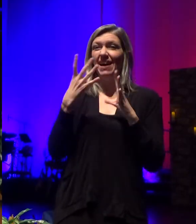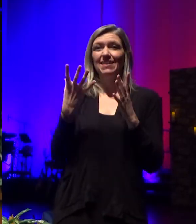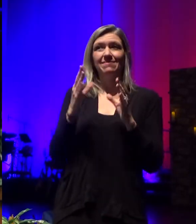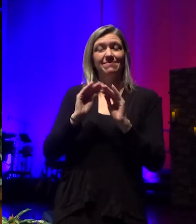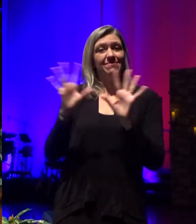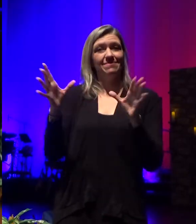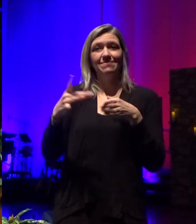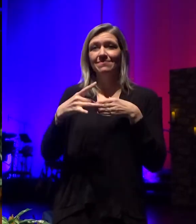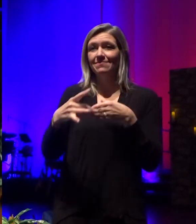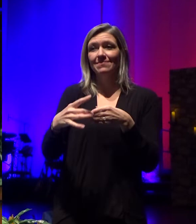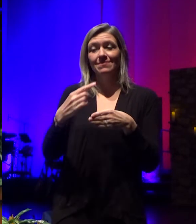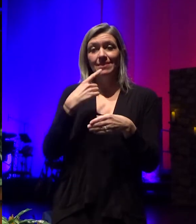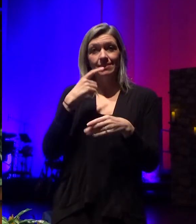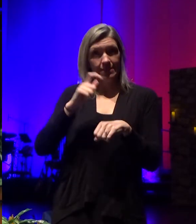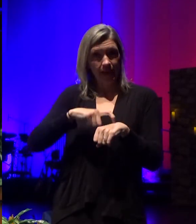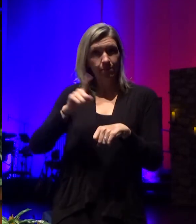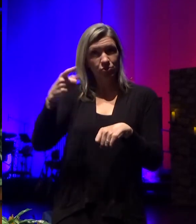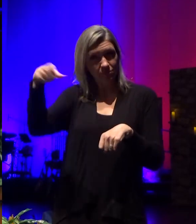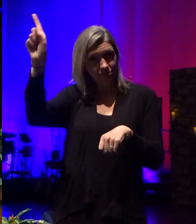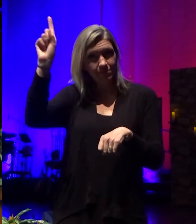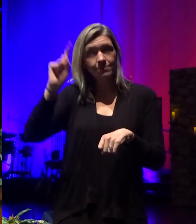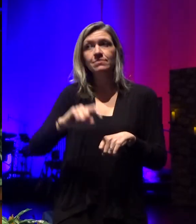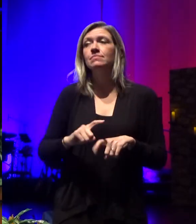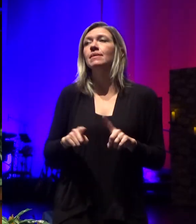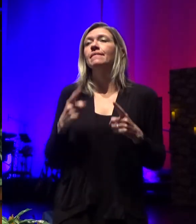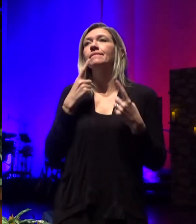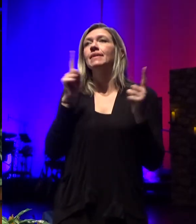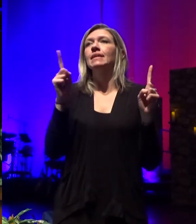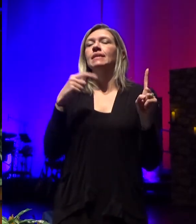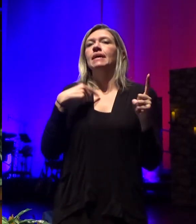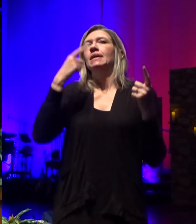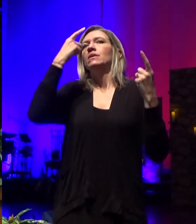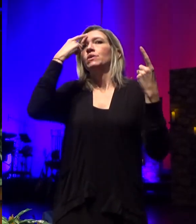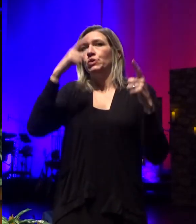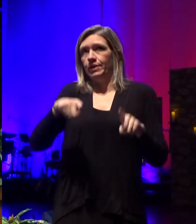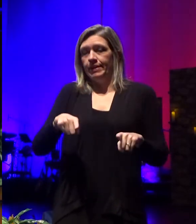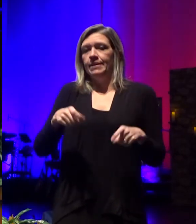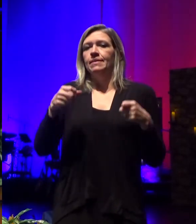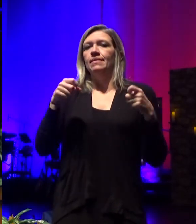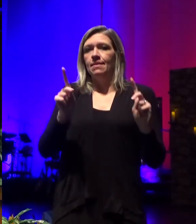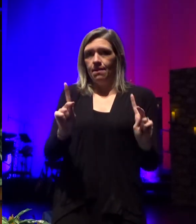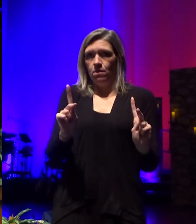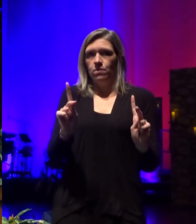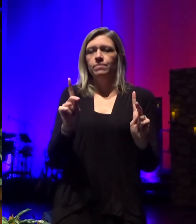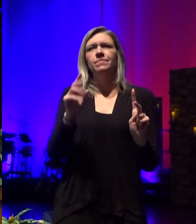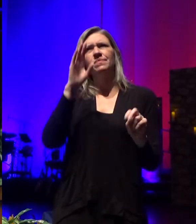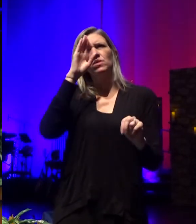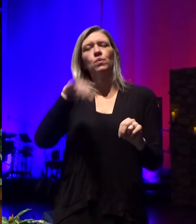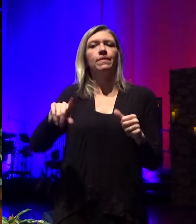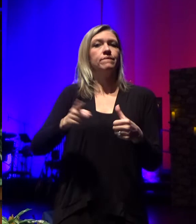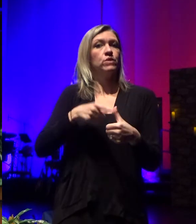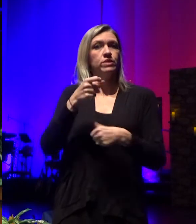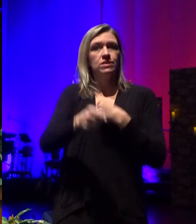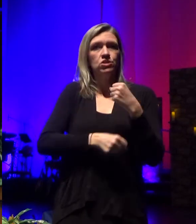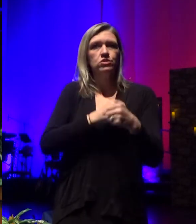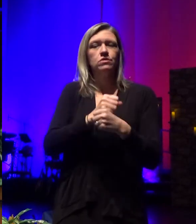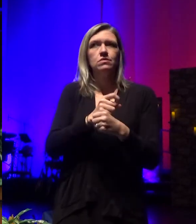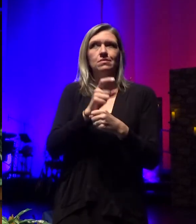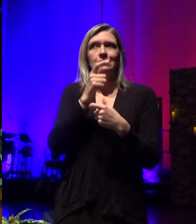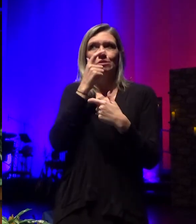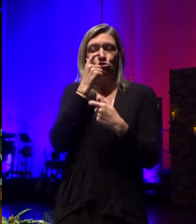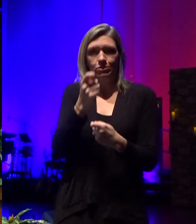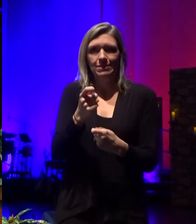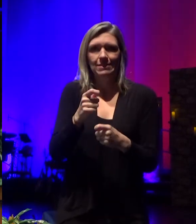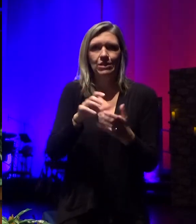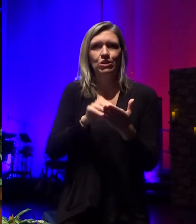time to soar. But finally I agreed and allowed it to happen. And I know the first year it was quite interesting learning how to